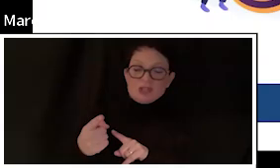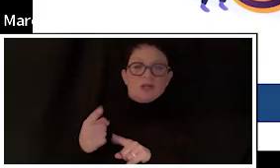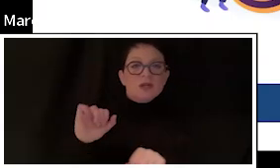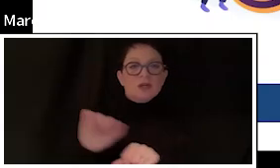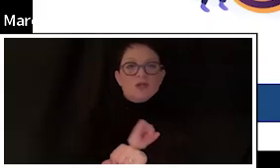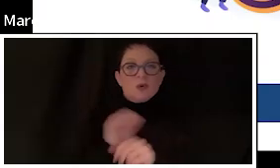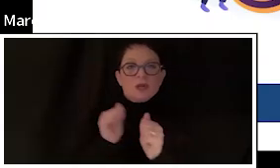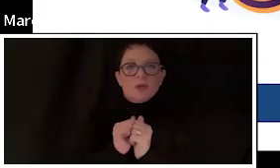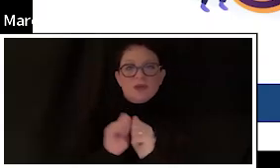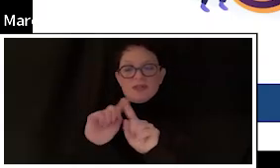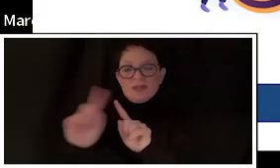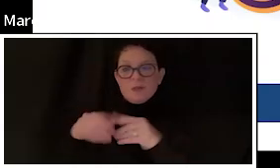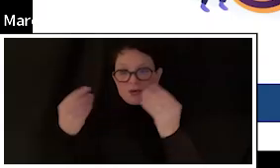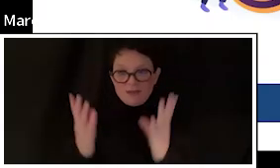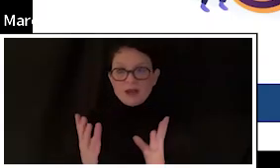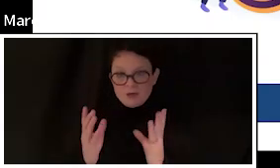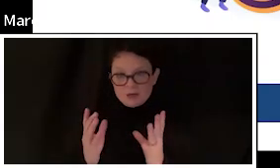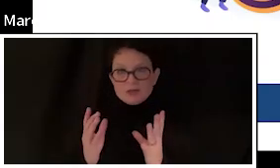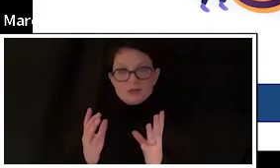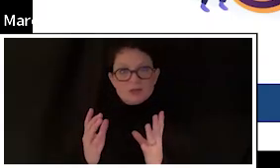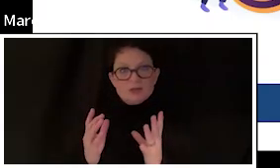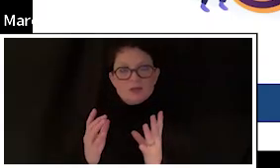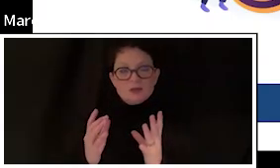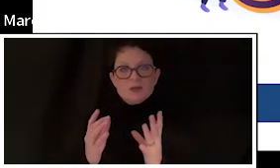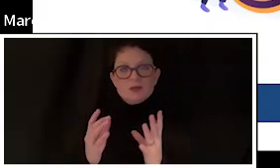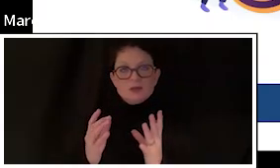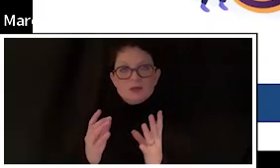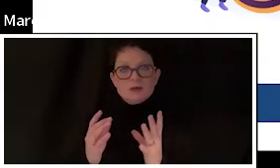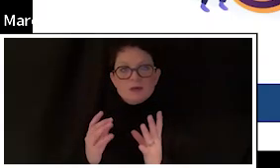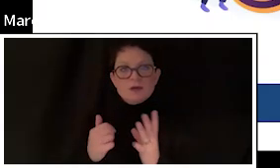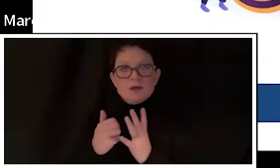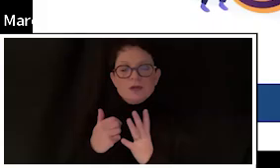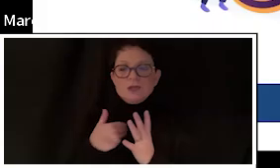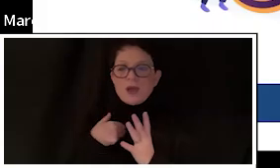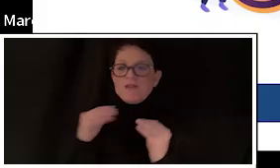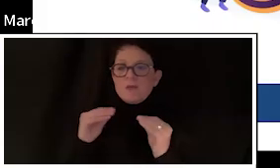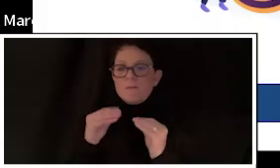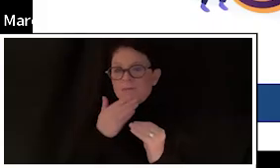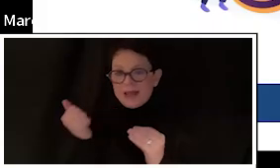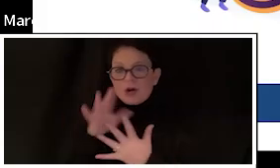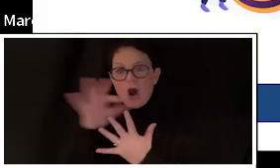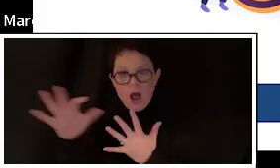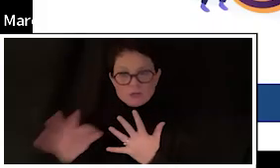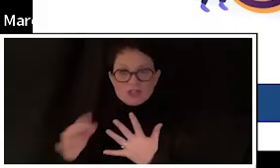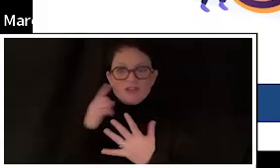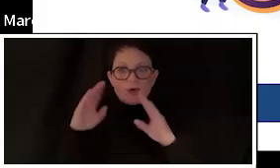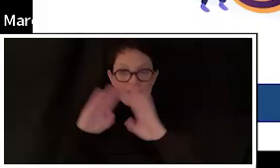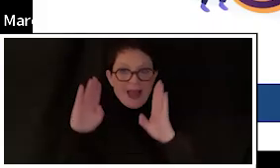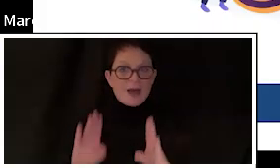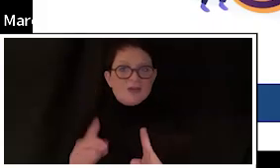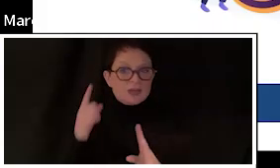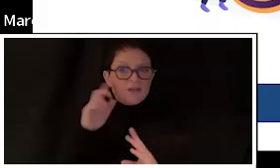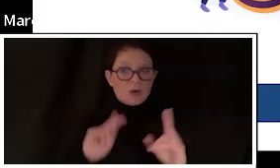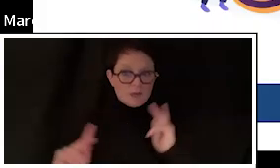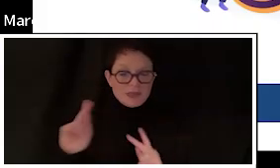working with providers to have better options of housing available for